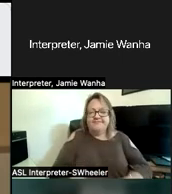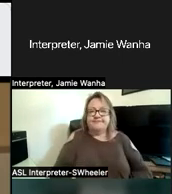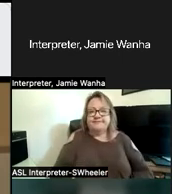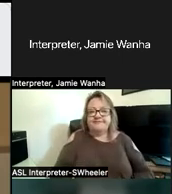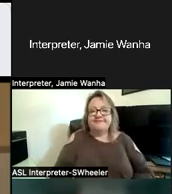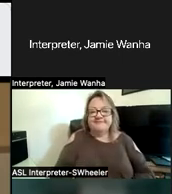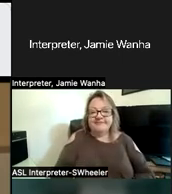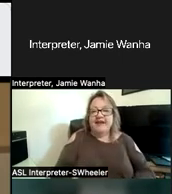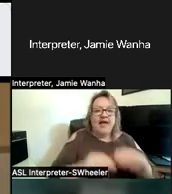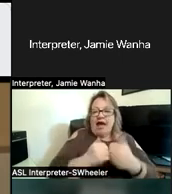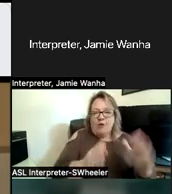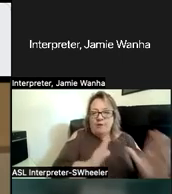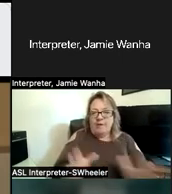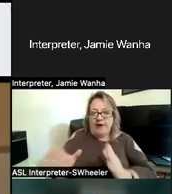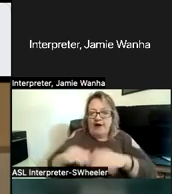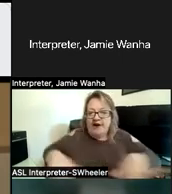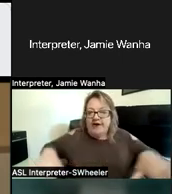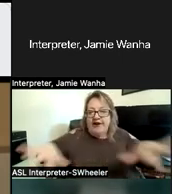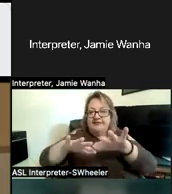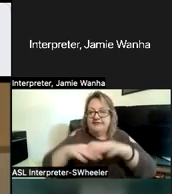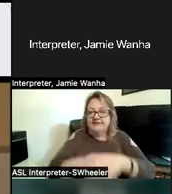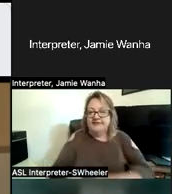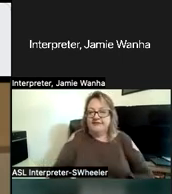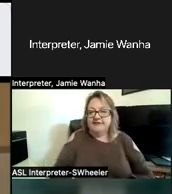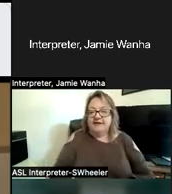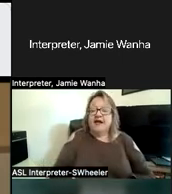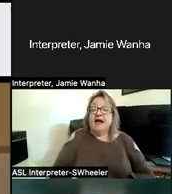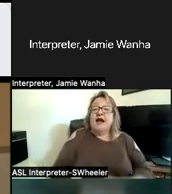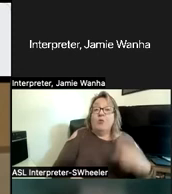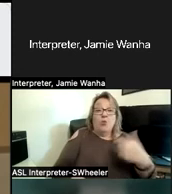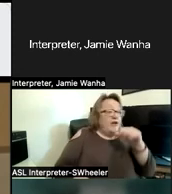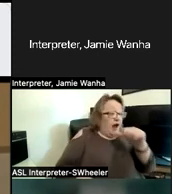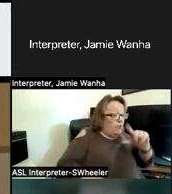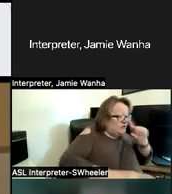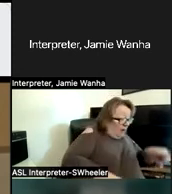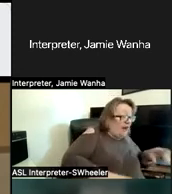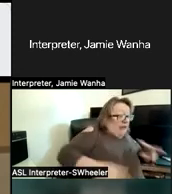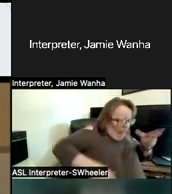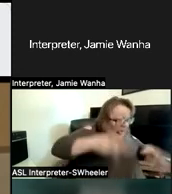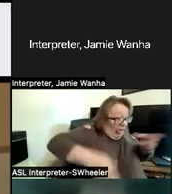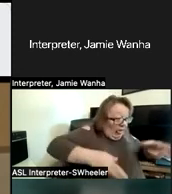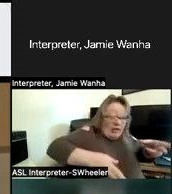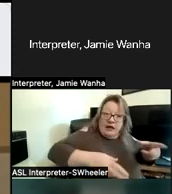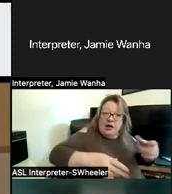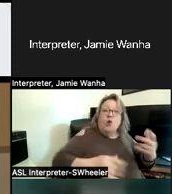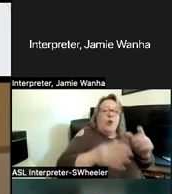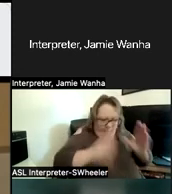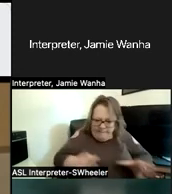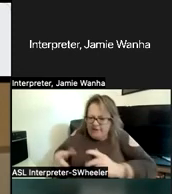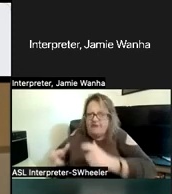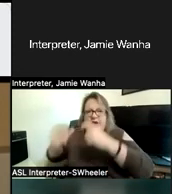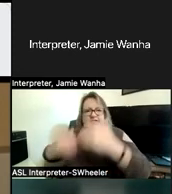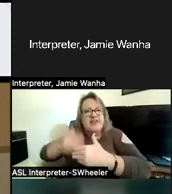so how do we prepare our region? So in the downtime where we're not responding to a disaster, we are preparing for the large one. We